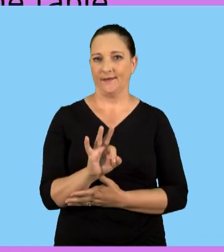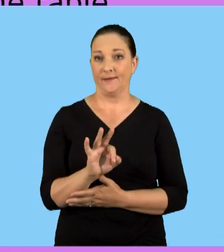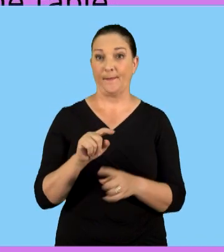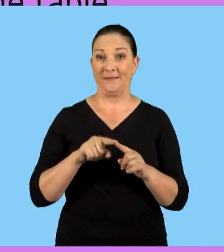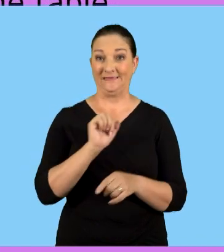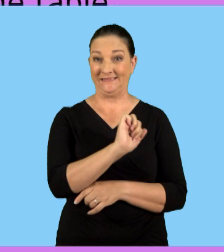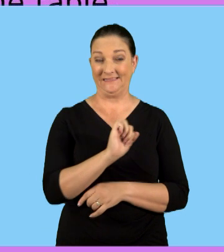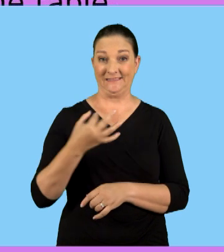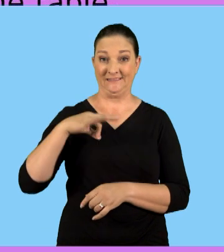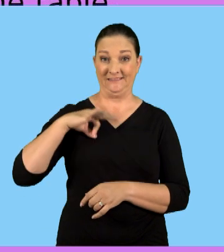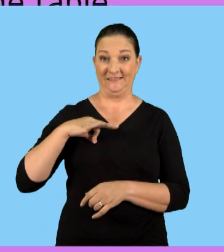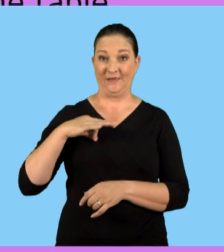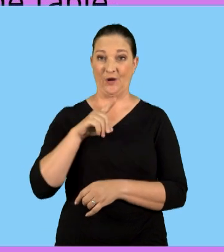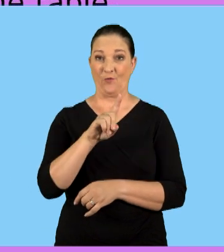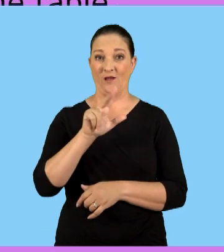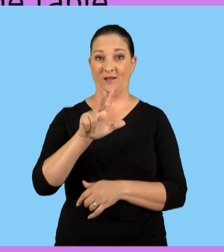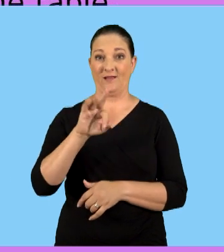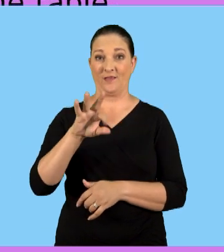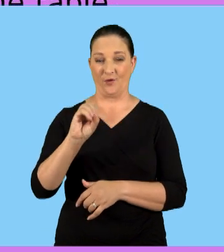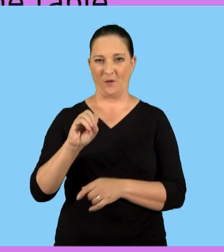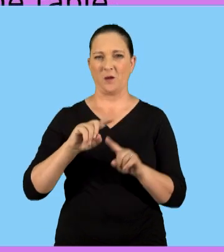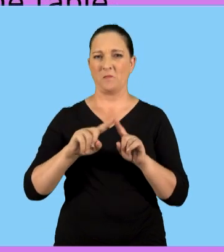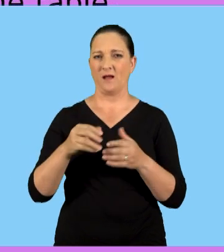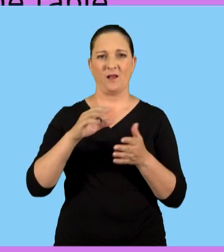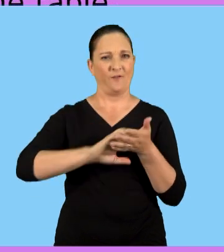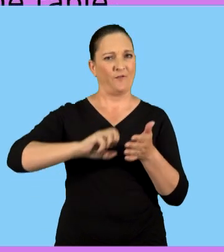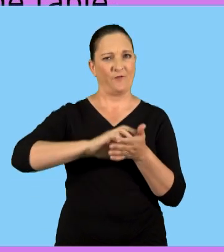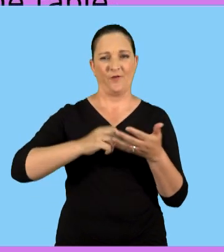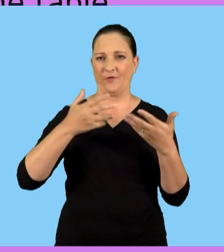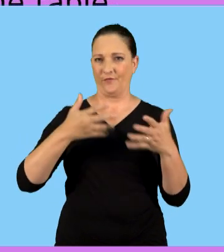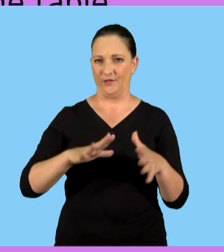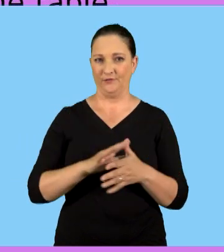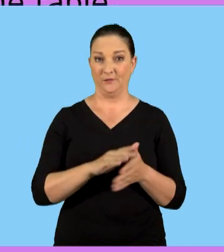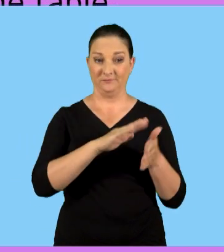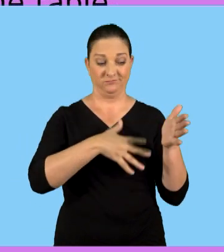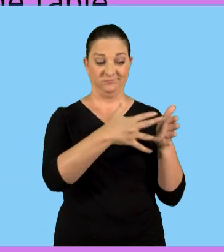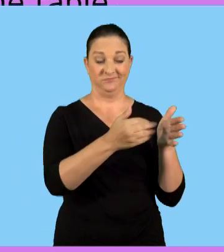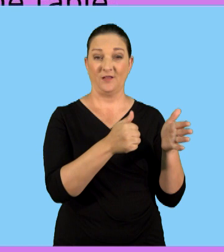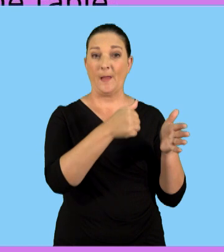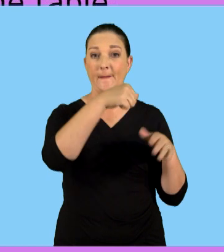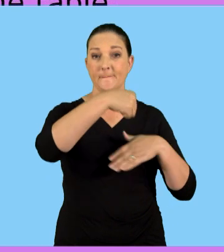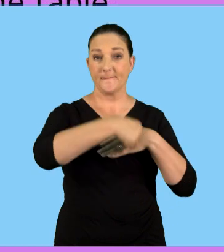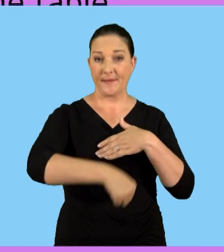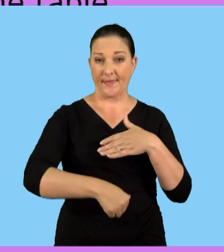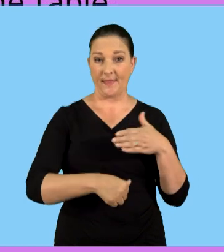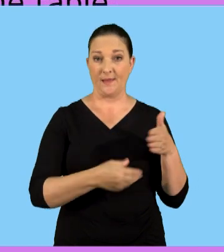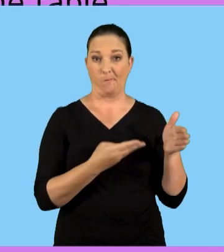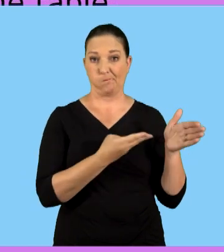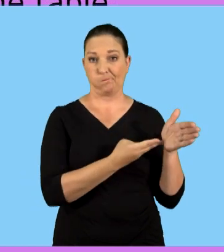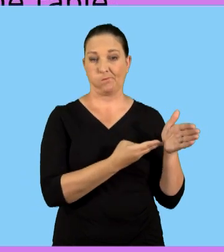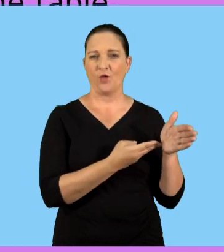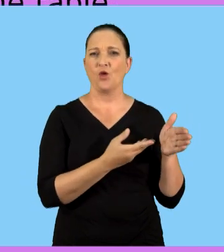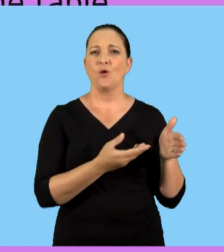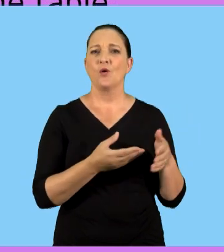month after deductions. There you go. His monthly budget is in this table next to us. So looking at